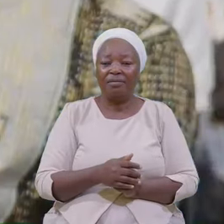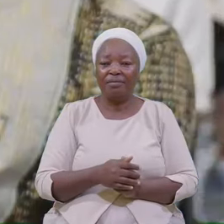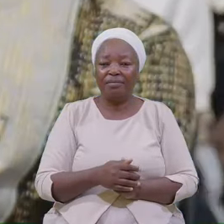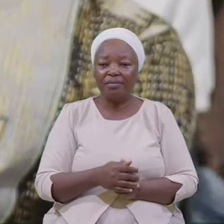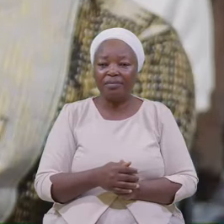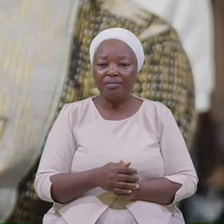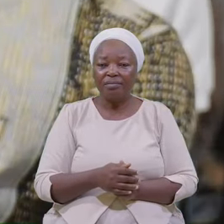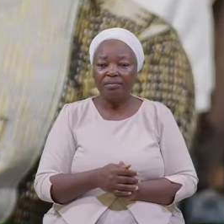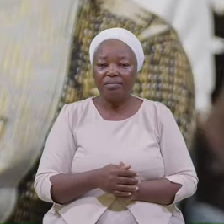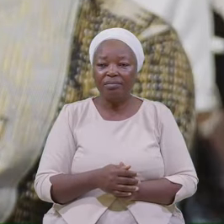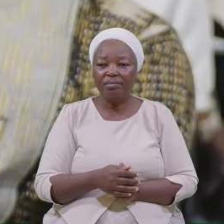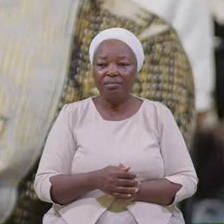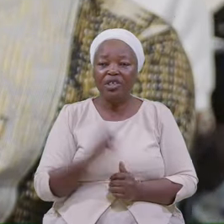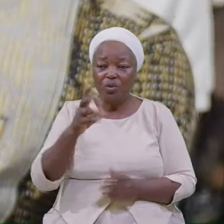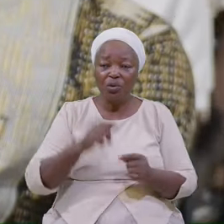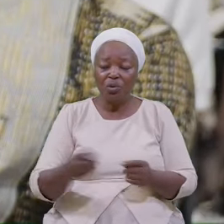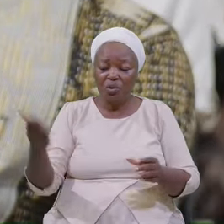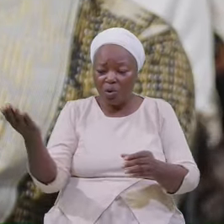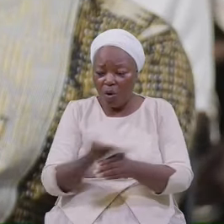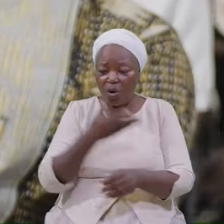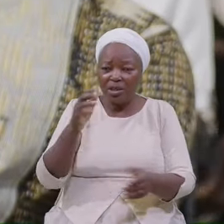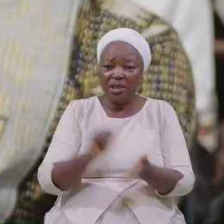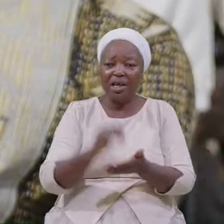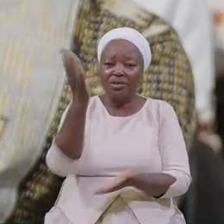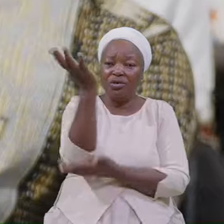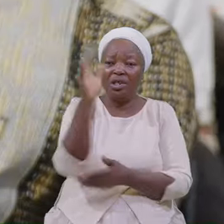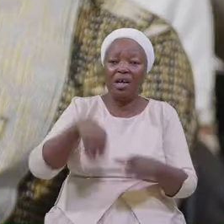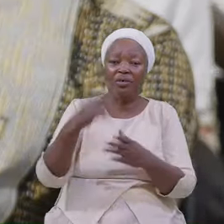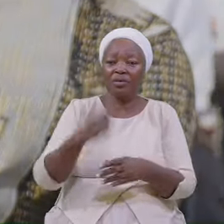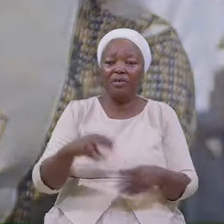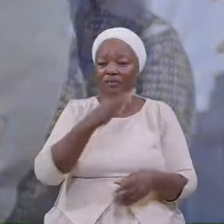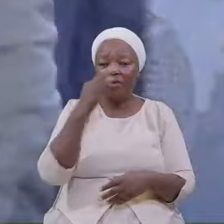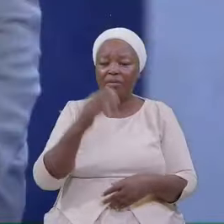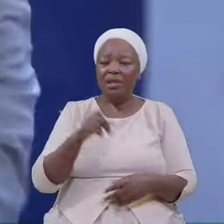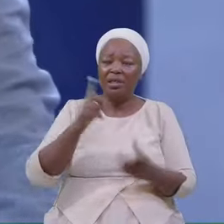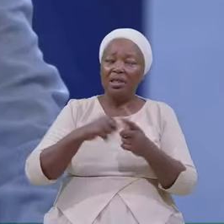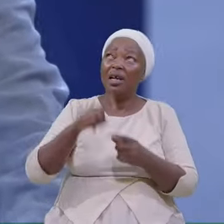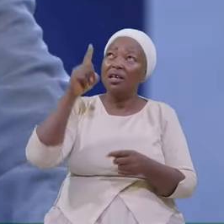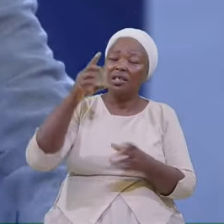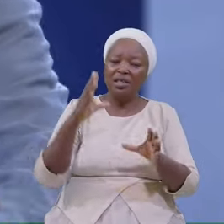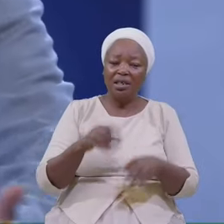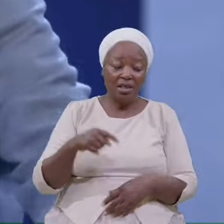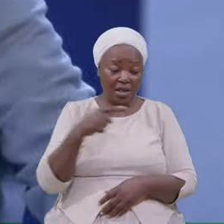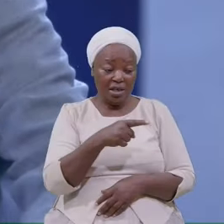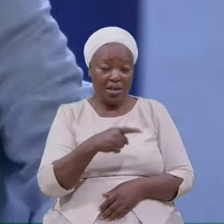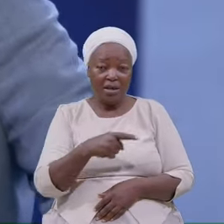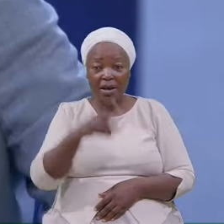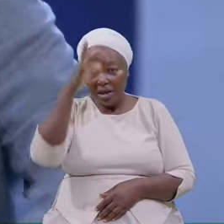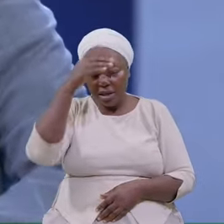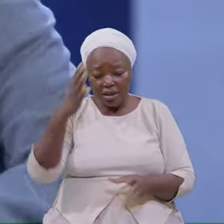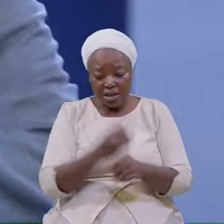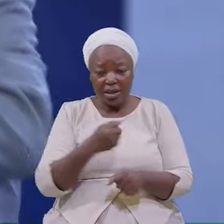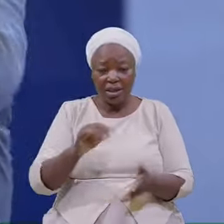désherber quelque chose, he wants to take the tree out of his farm. Alors il veut ôter cela. He takes the cutlass and he cuts and cuts